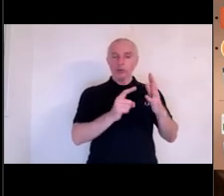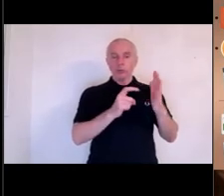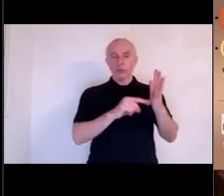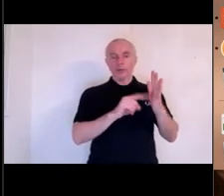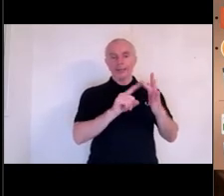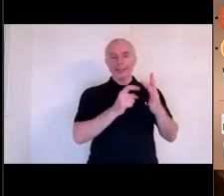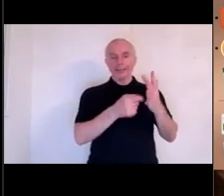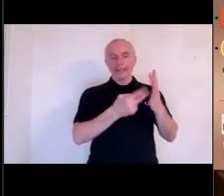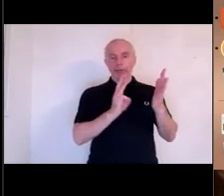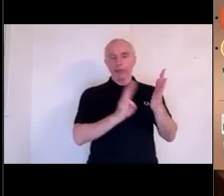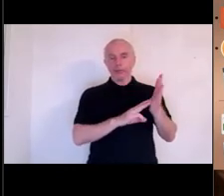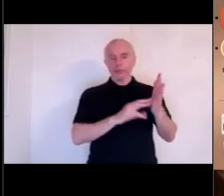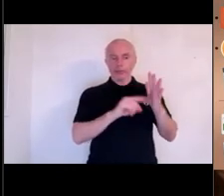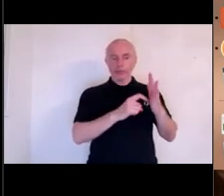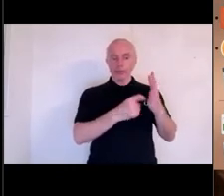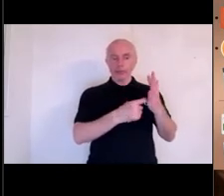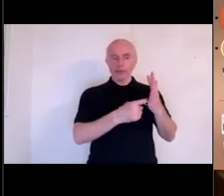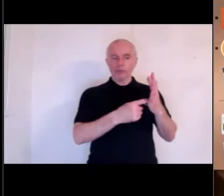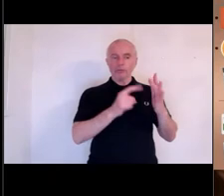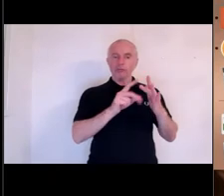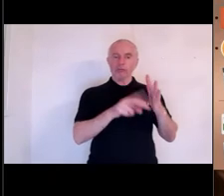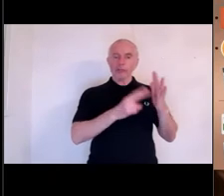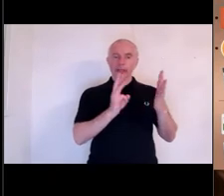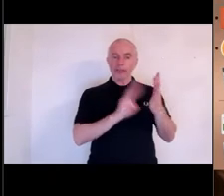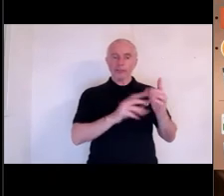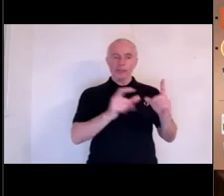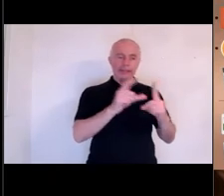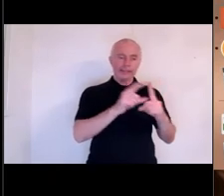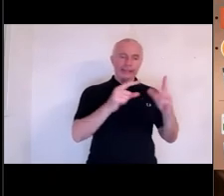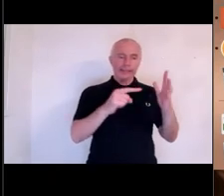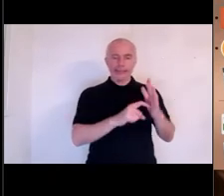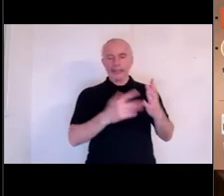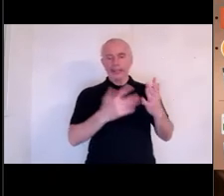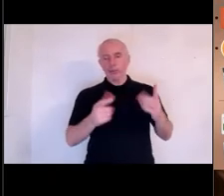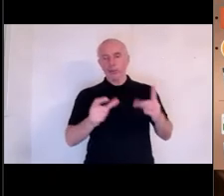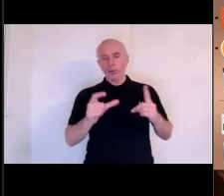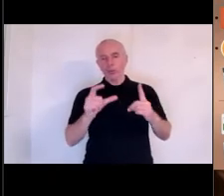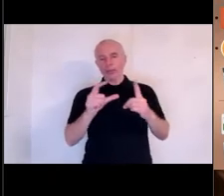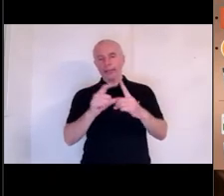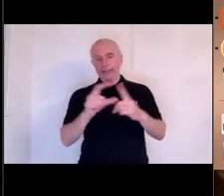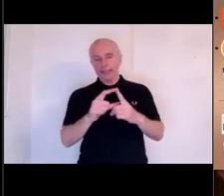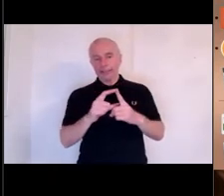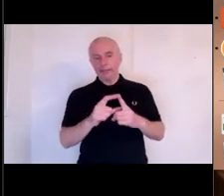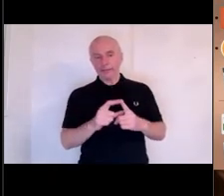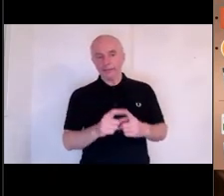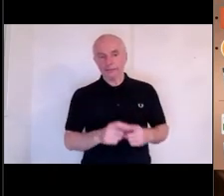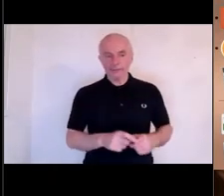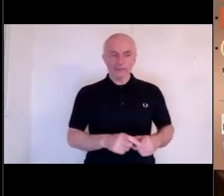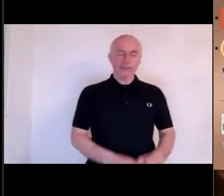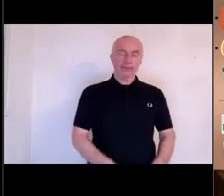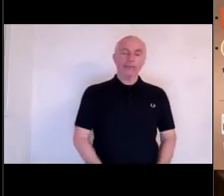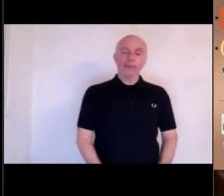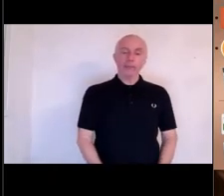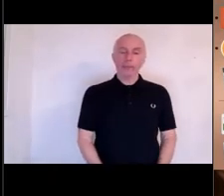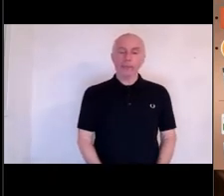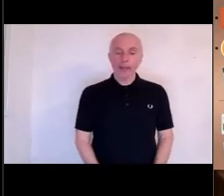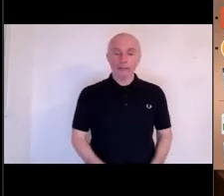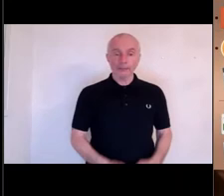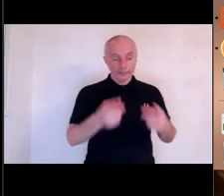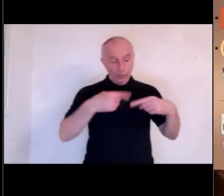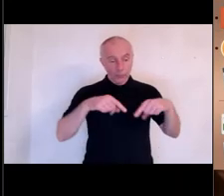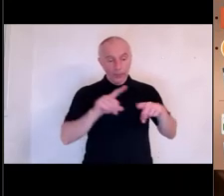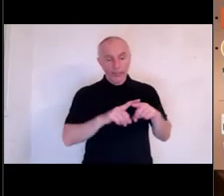And in a DT accelerator or a DD accelerator, so deuterium, deuterium accelerator, we take an